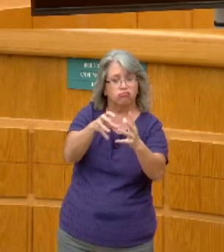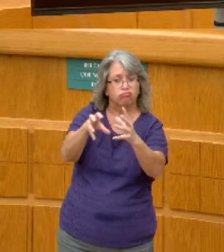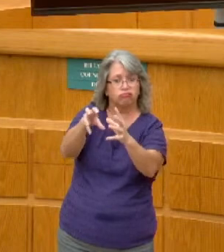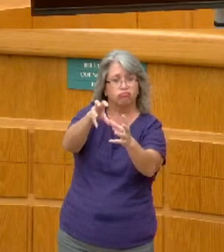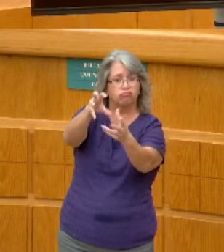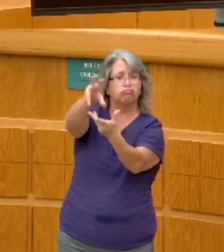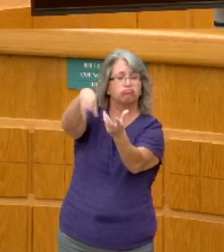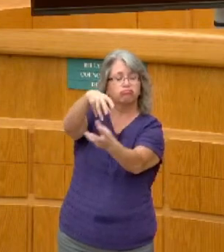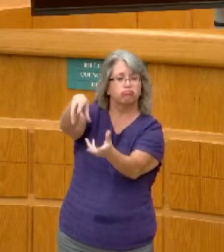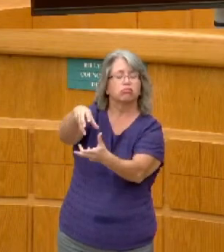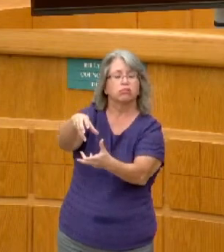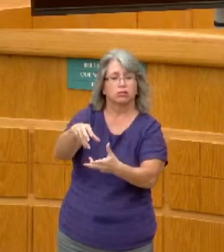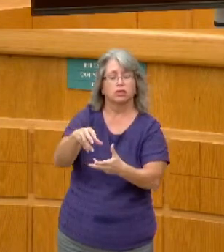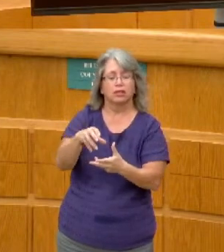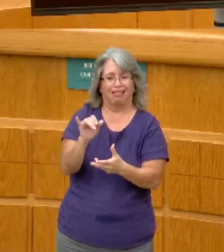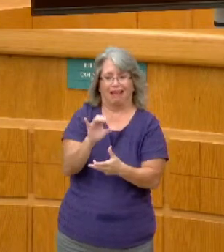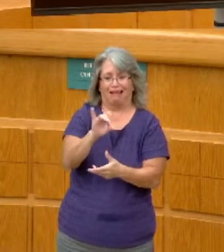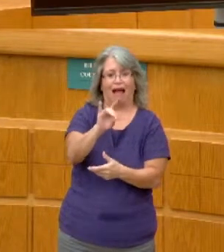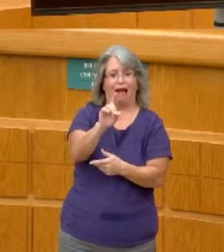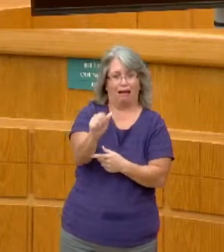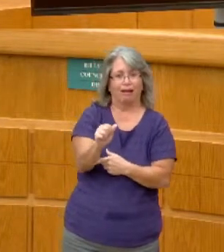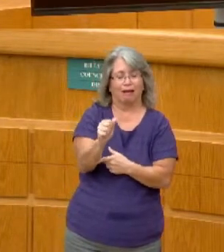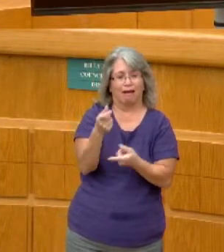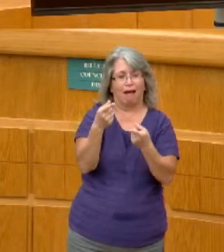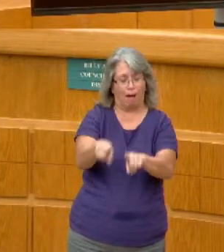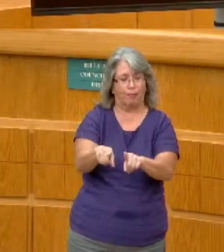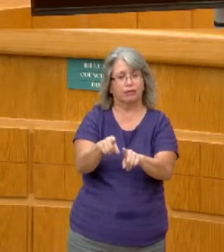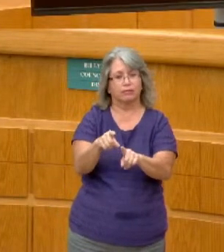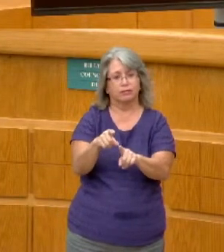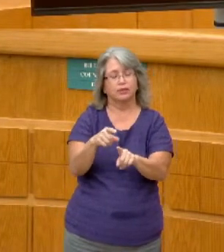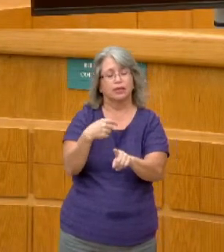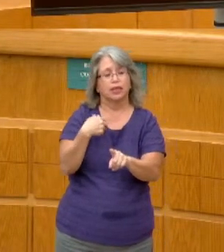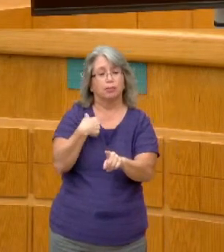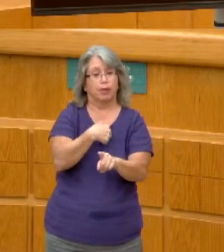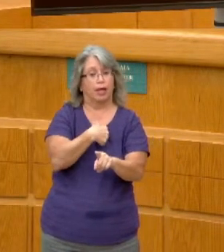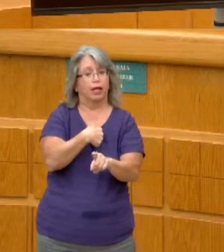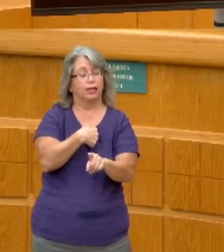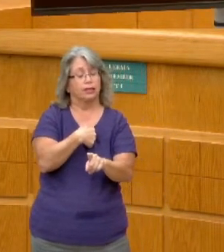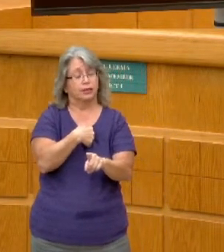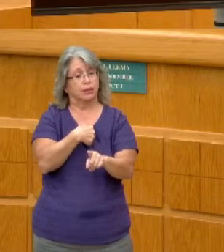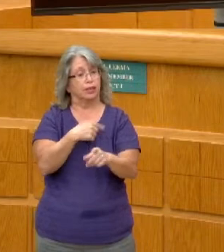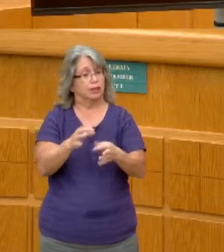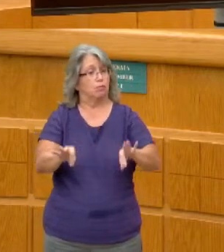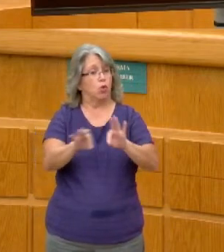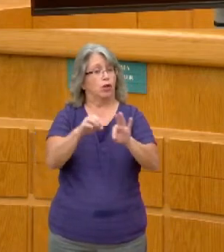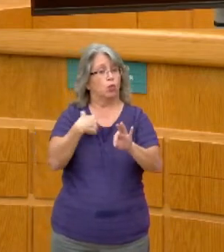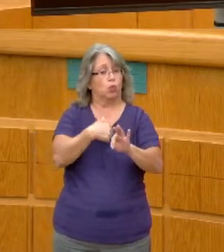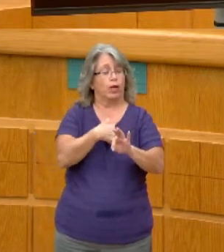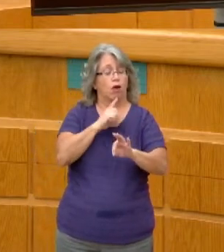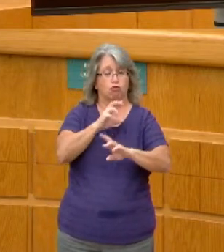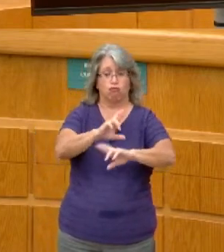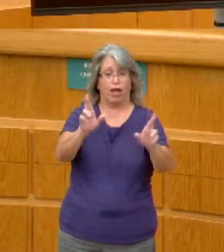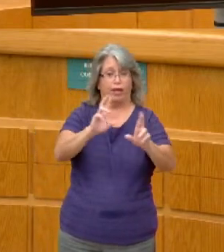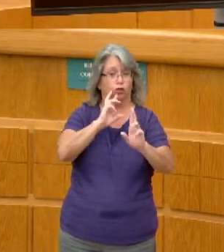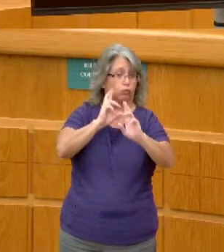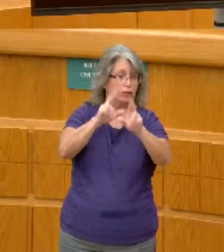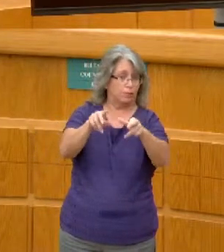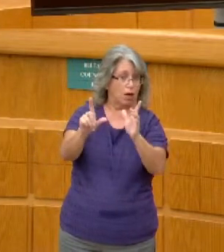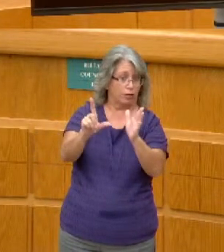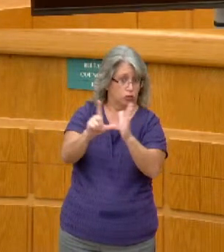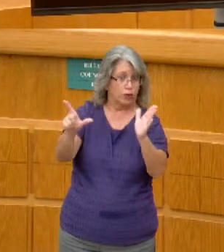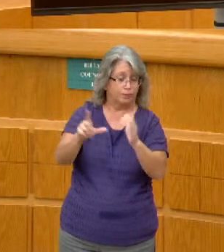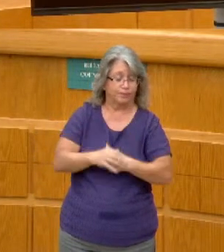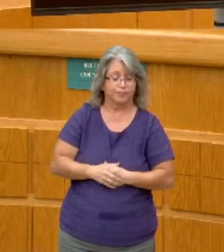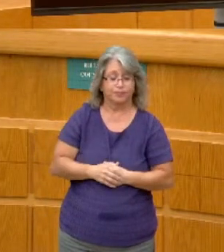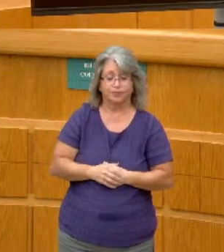to respond quickly. And that goes to all of us, government, residents, and businesses. The Atlantic hurricane season, just